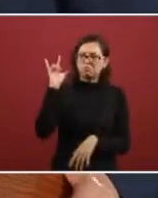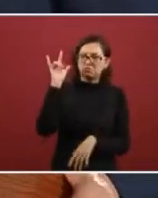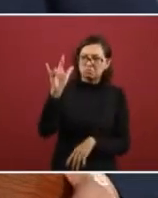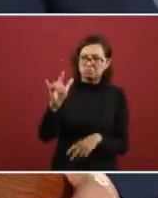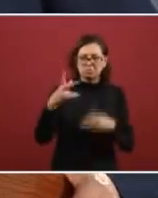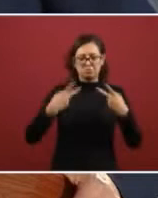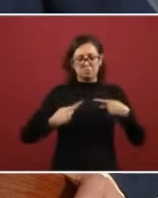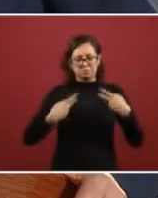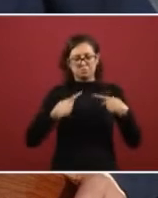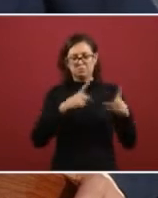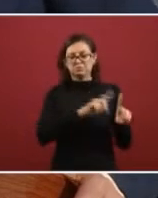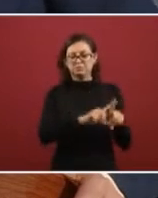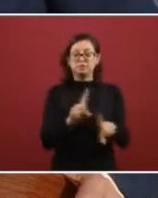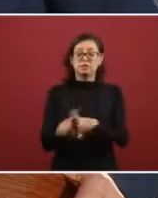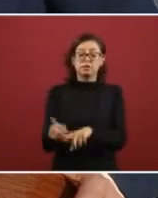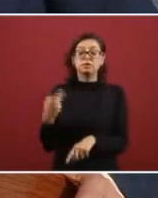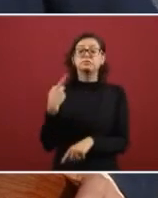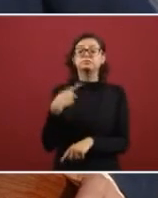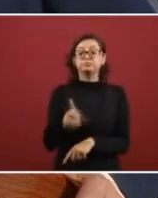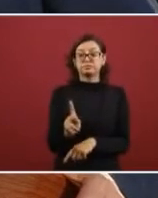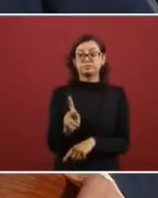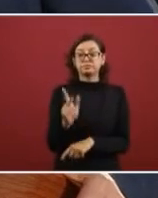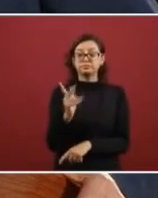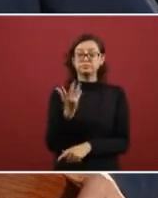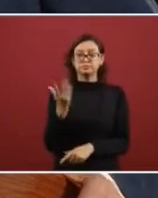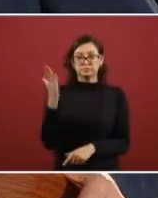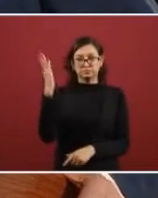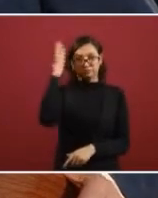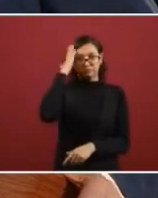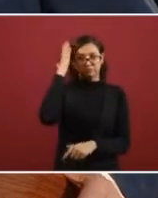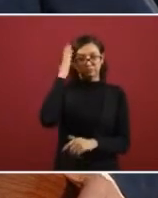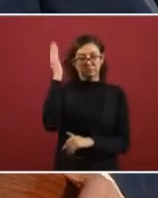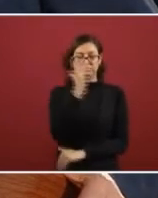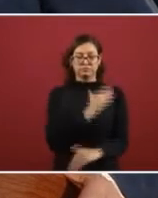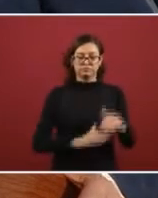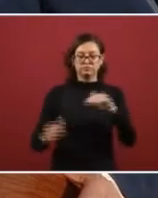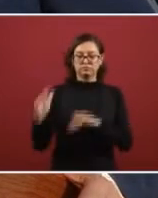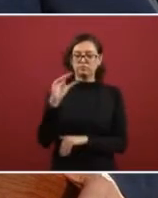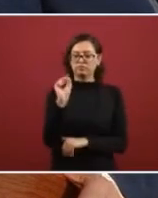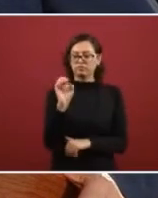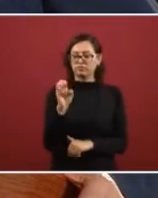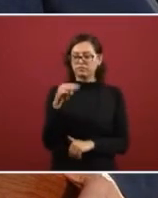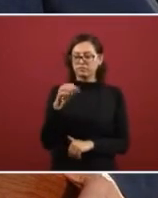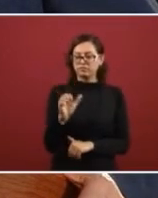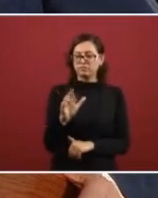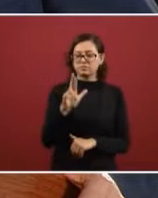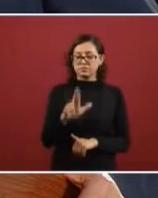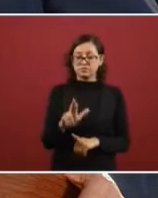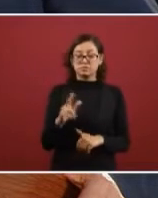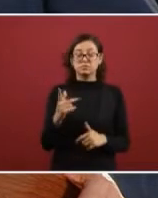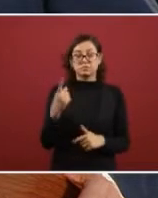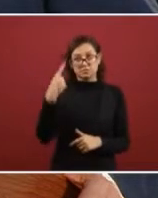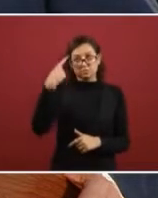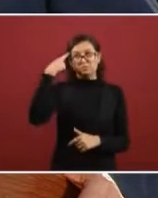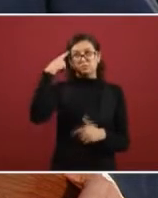airplane and personnel, but the Marines are conscious of